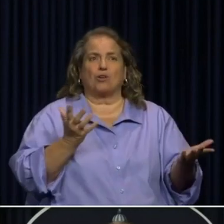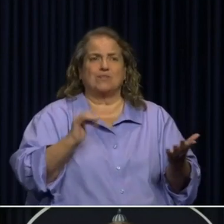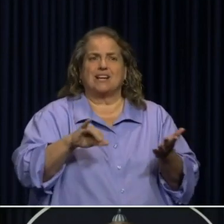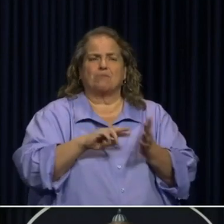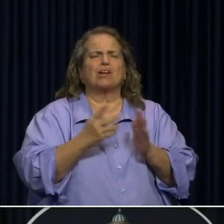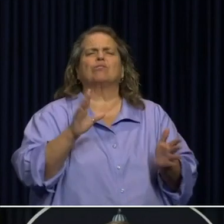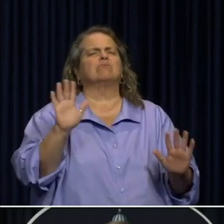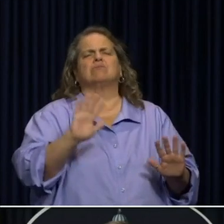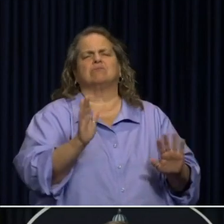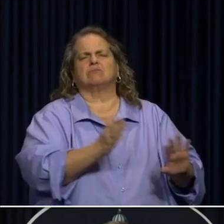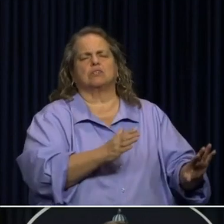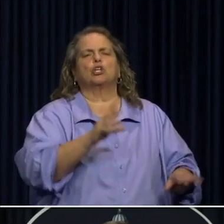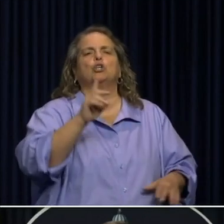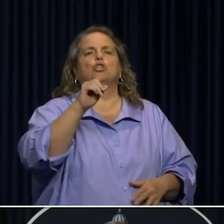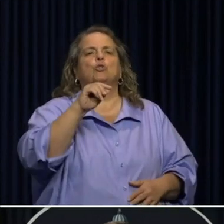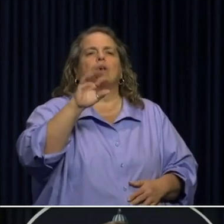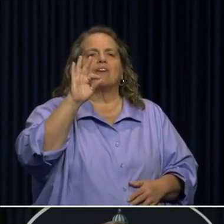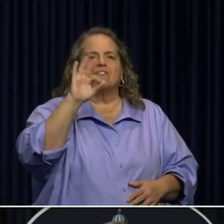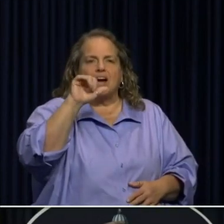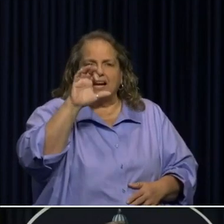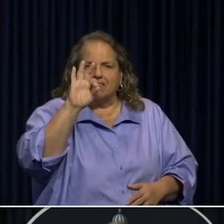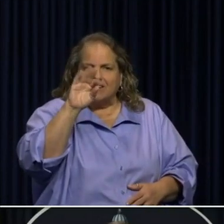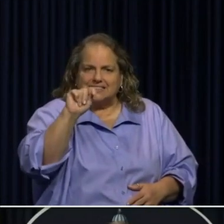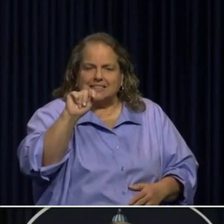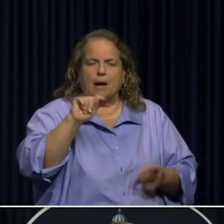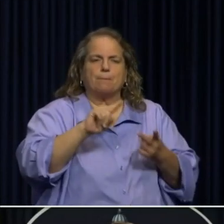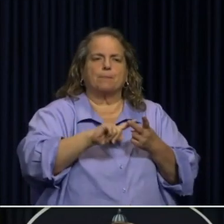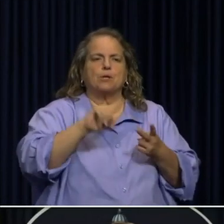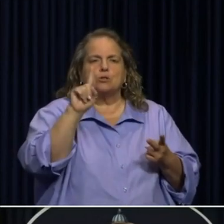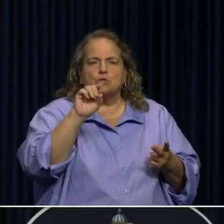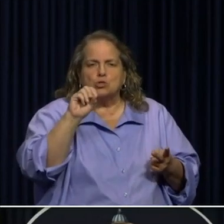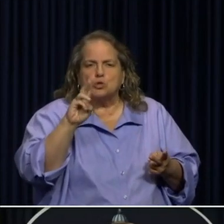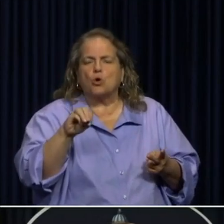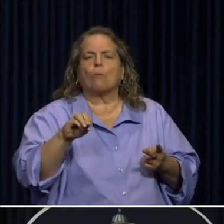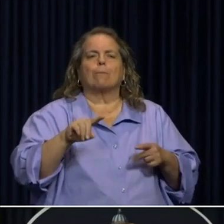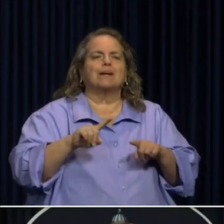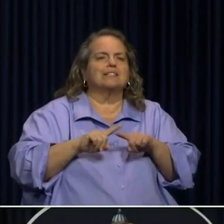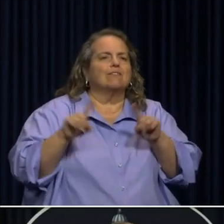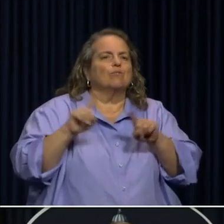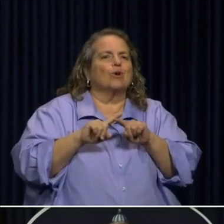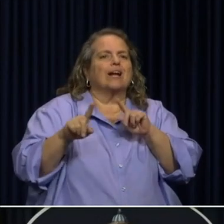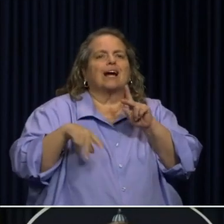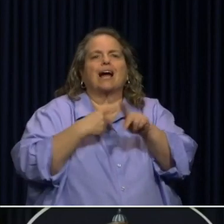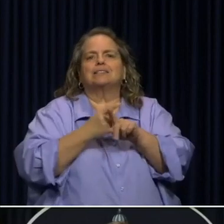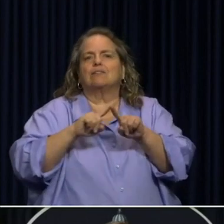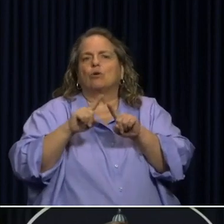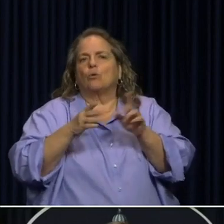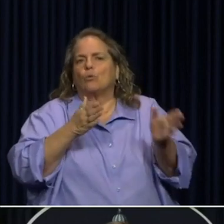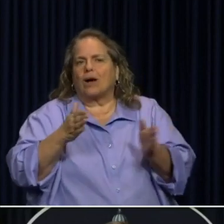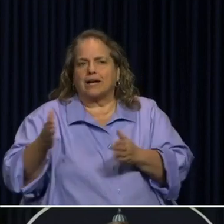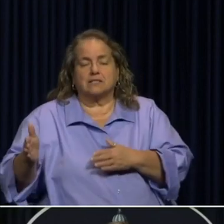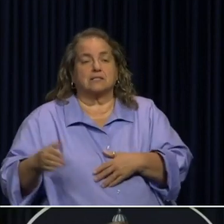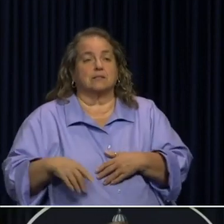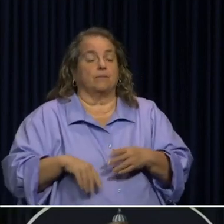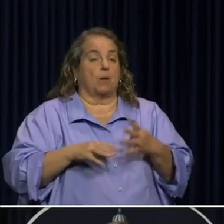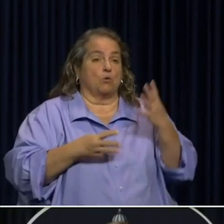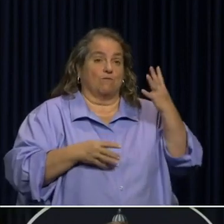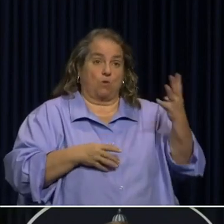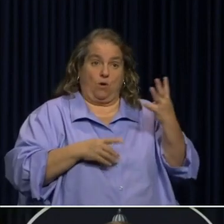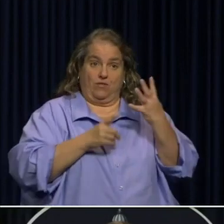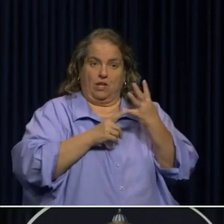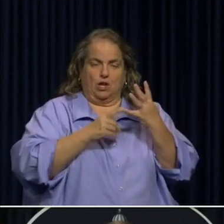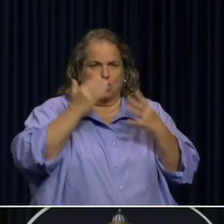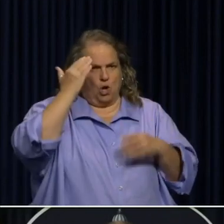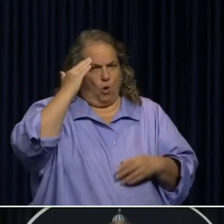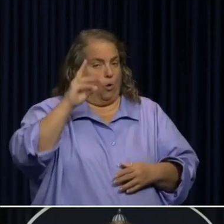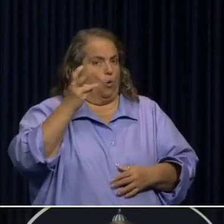do another method of doing it. It's going to help protect people's lives. 4, know when to seek care. It's going to